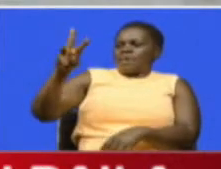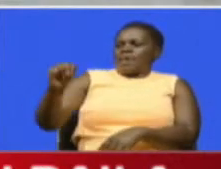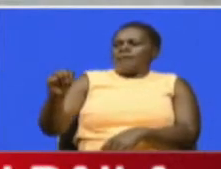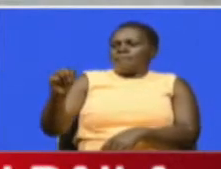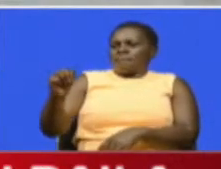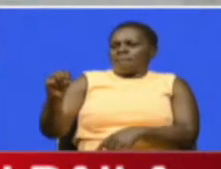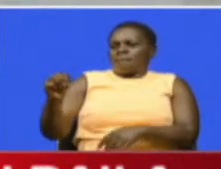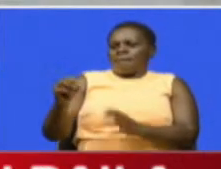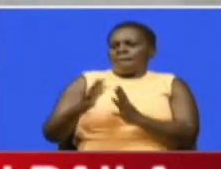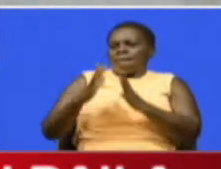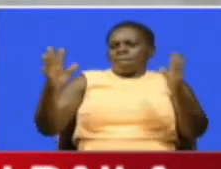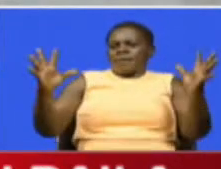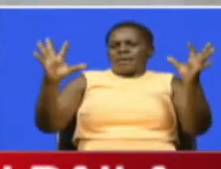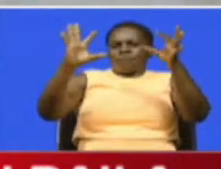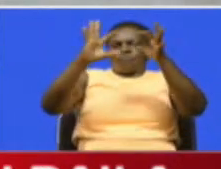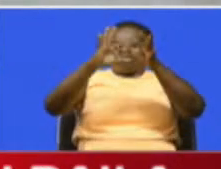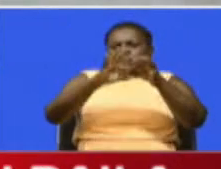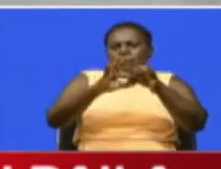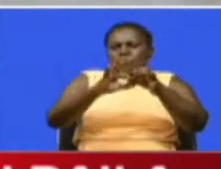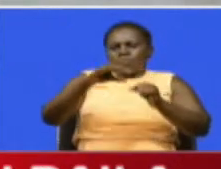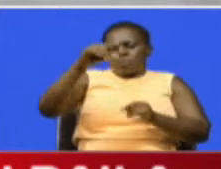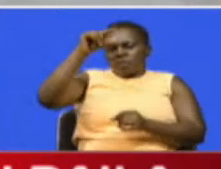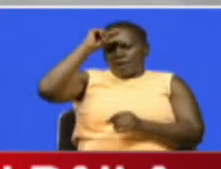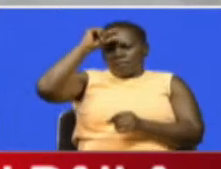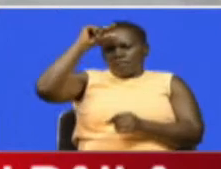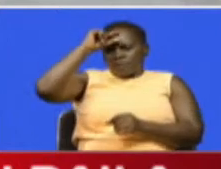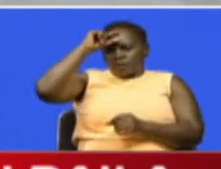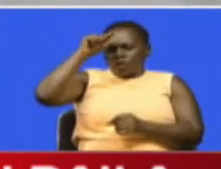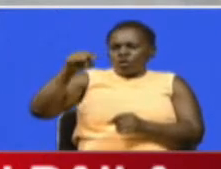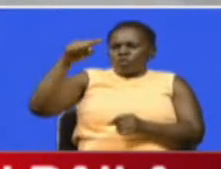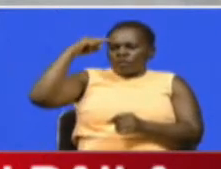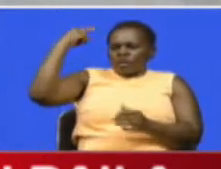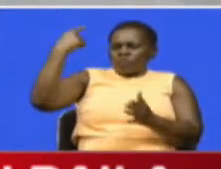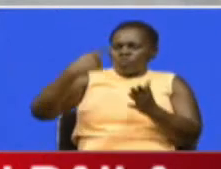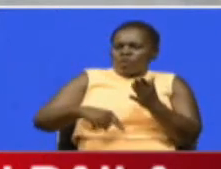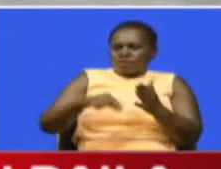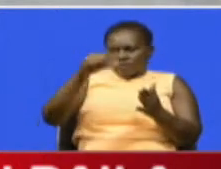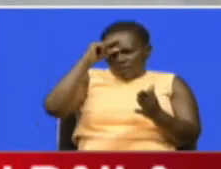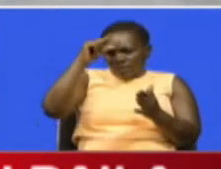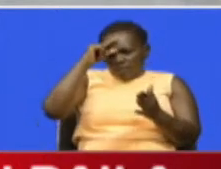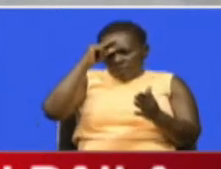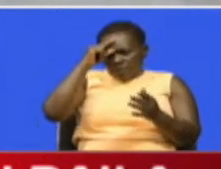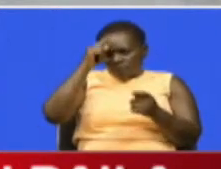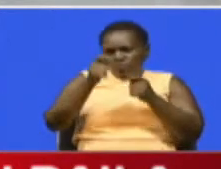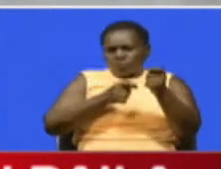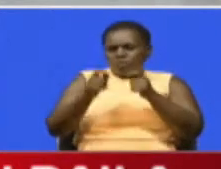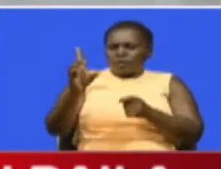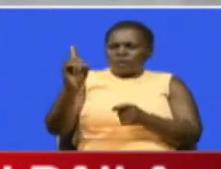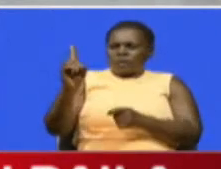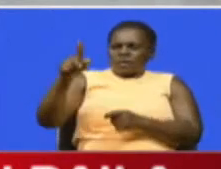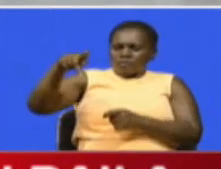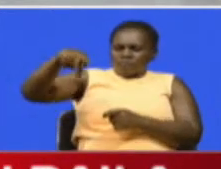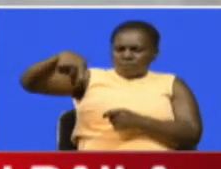in the Grand Coalition government, what do you think about how the government is running right now with the DP